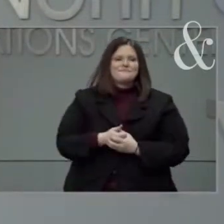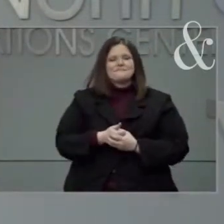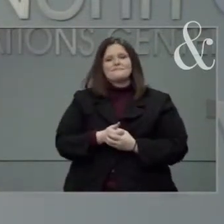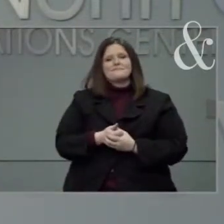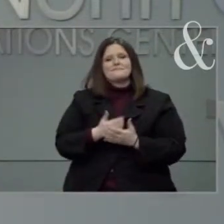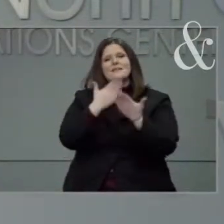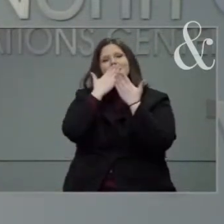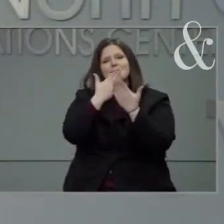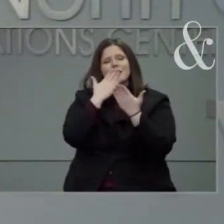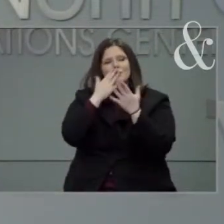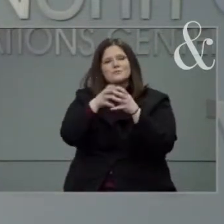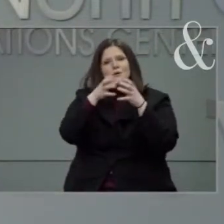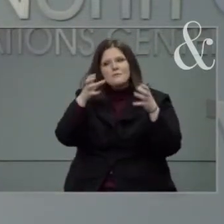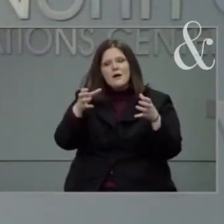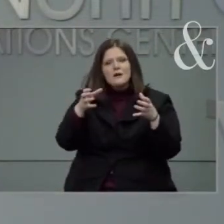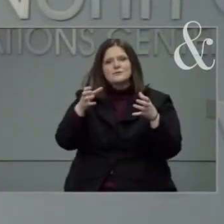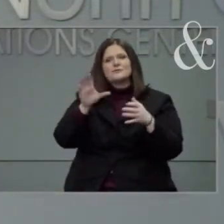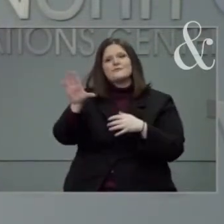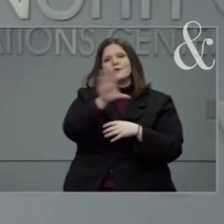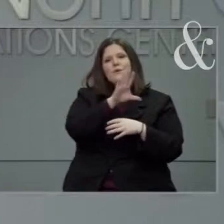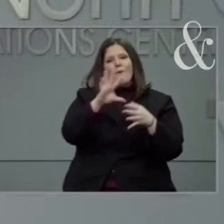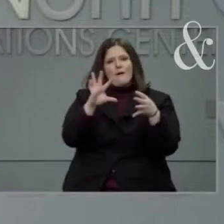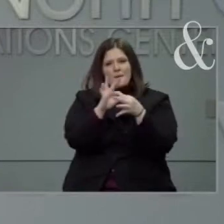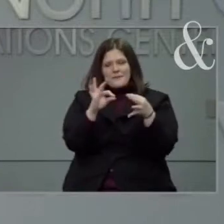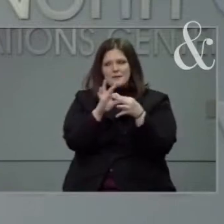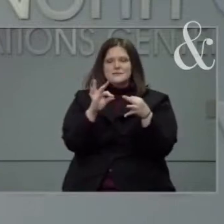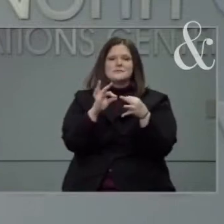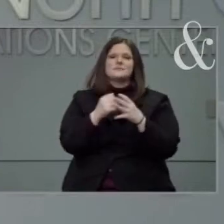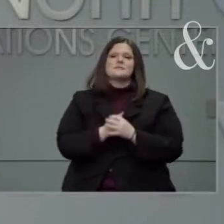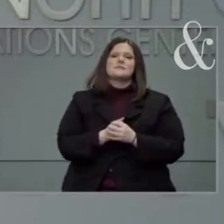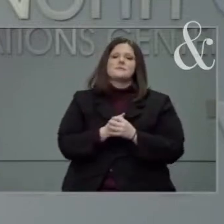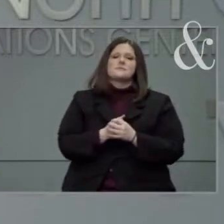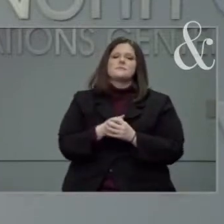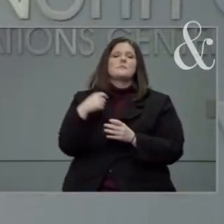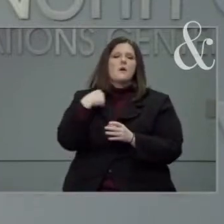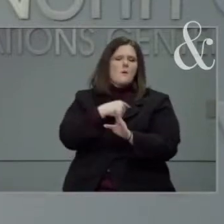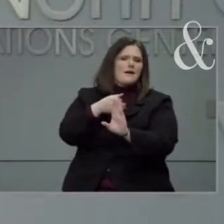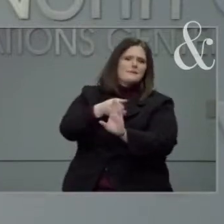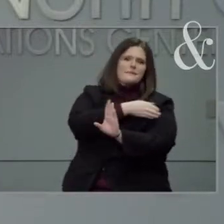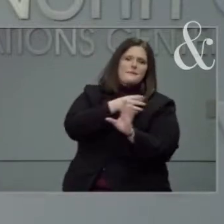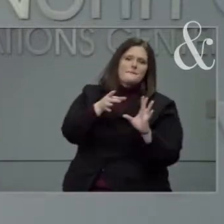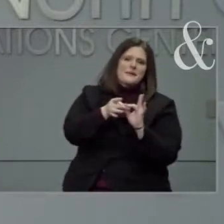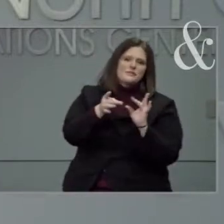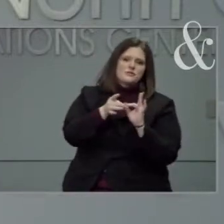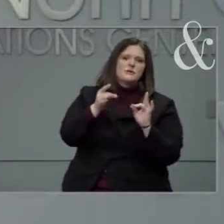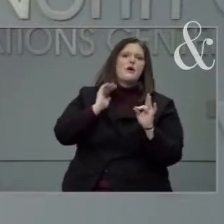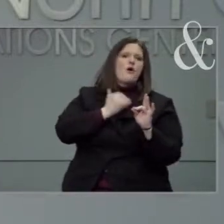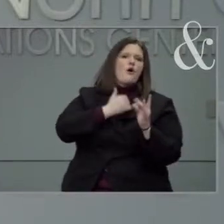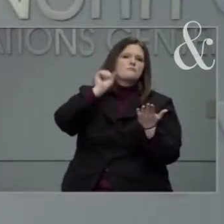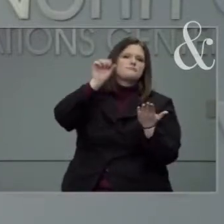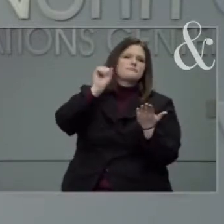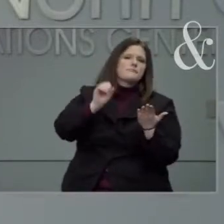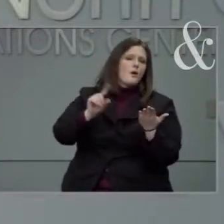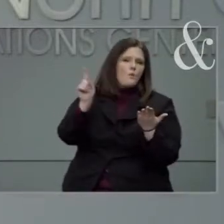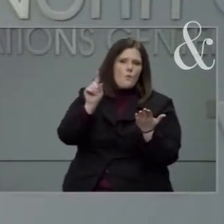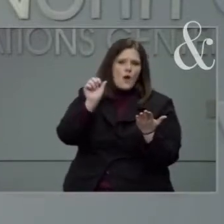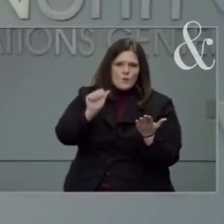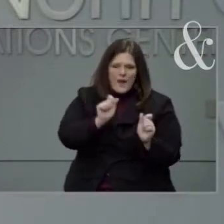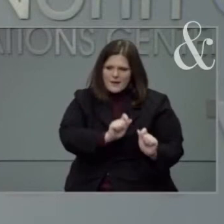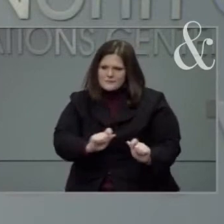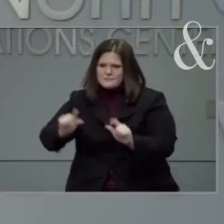Thank you very much, everybody. As mentioned earlier, the detailed budget recommendations can be found on